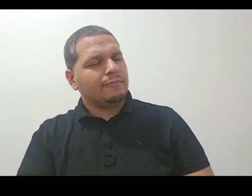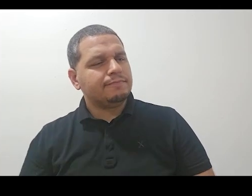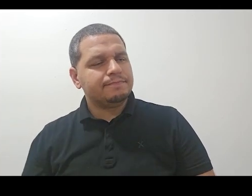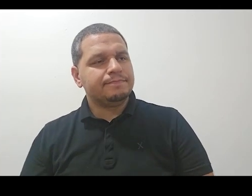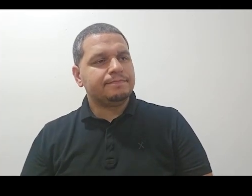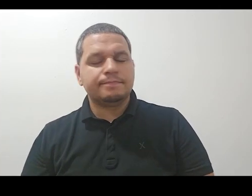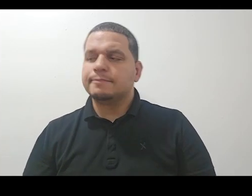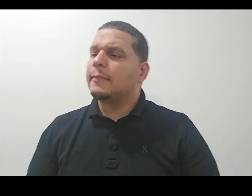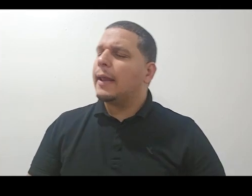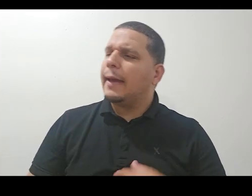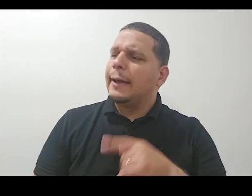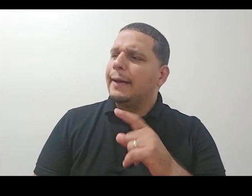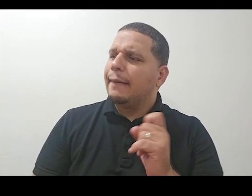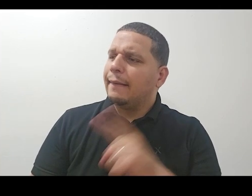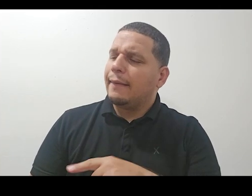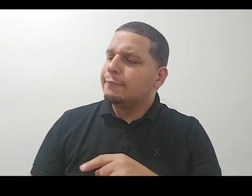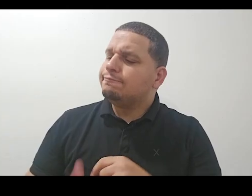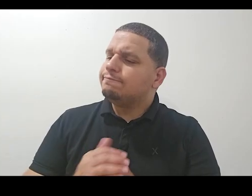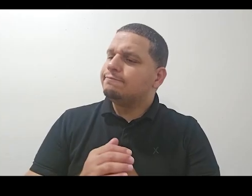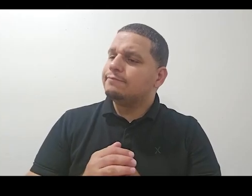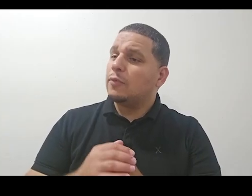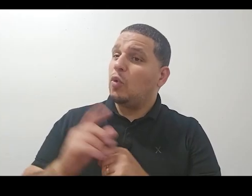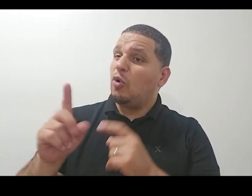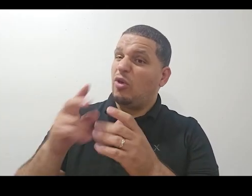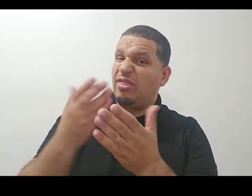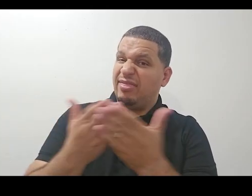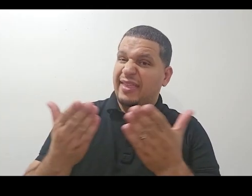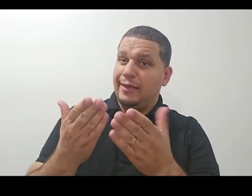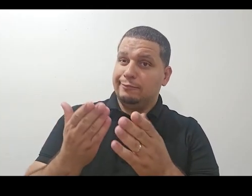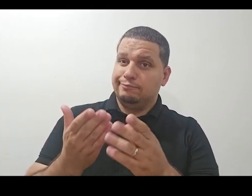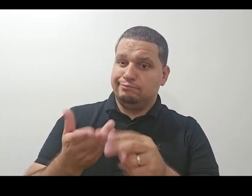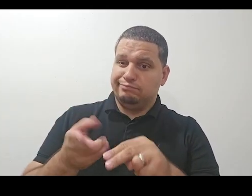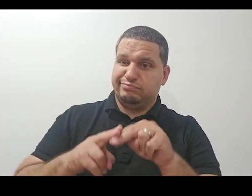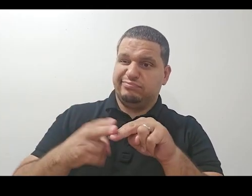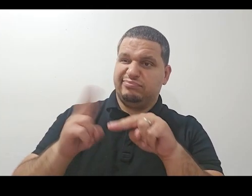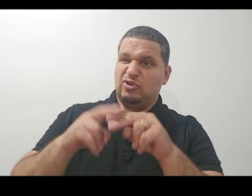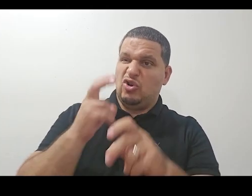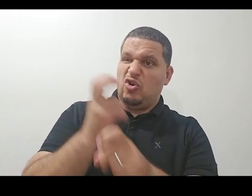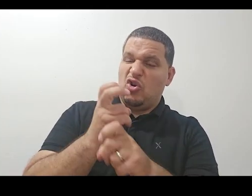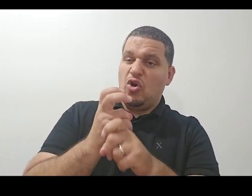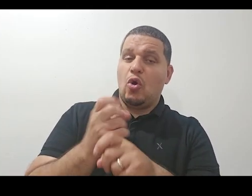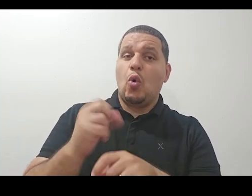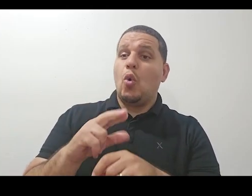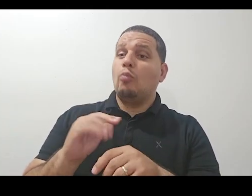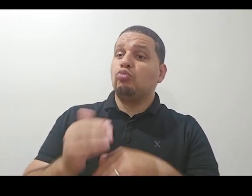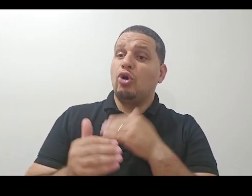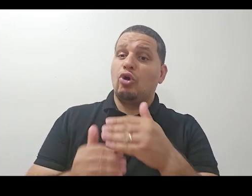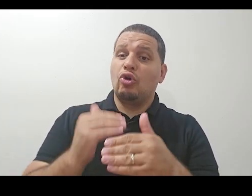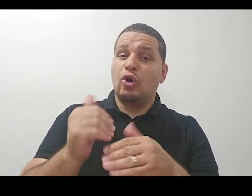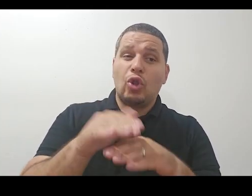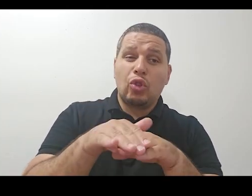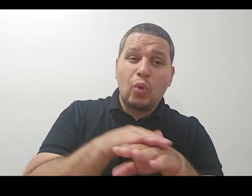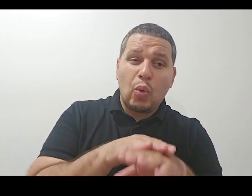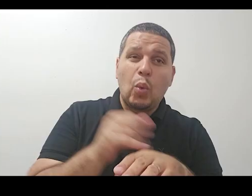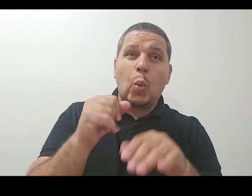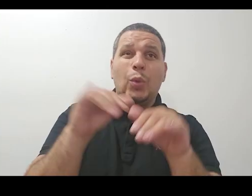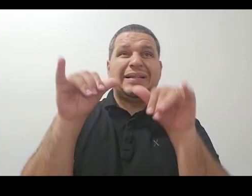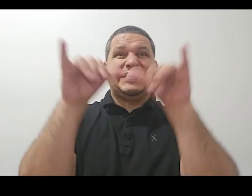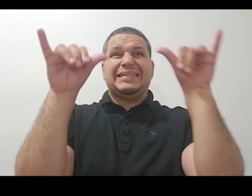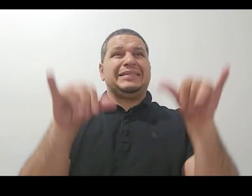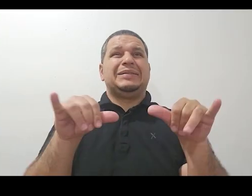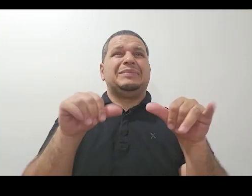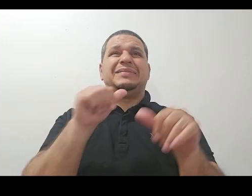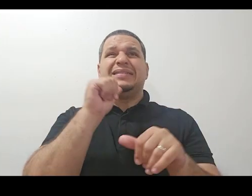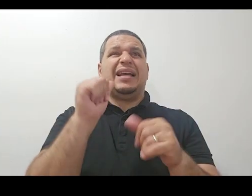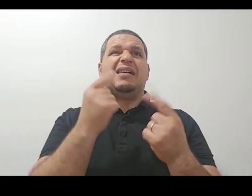And when things get hard, when progress is slow, or the system just isn't working, how do you